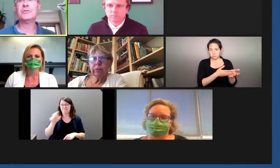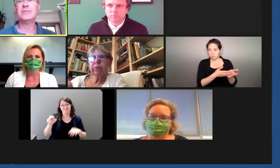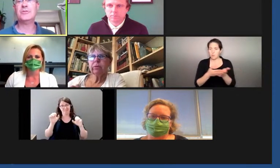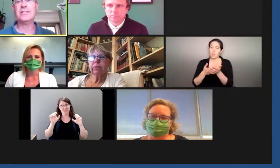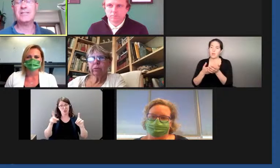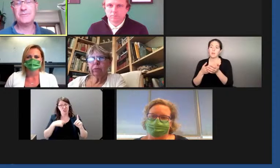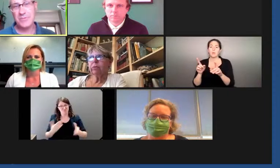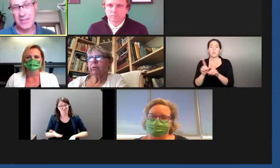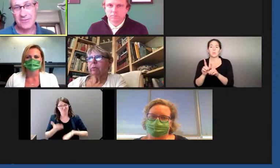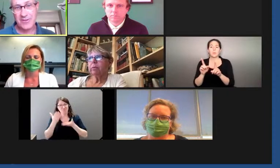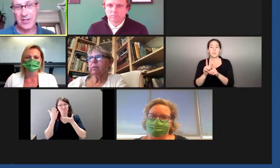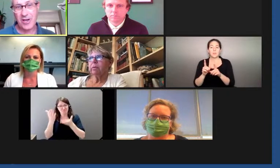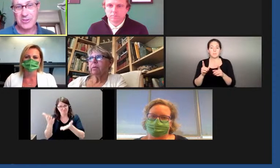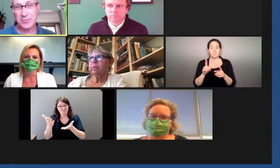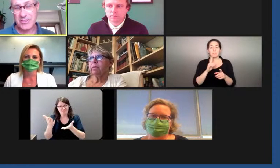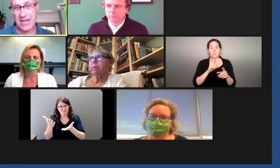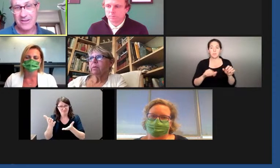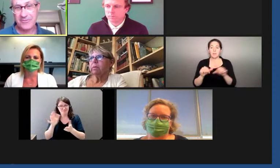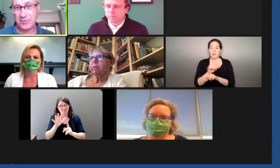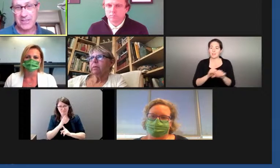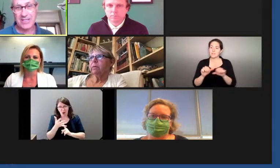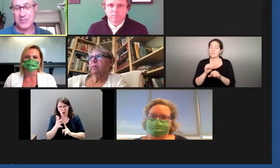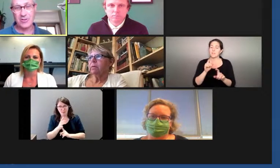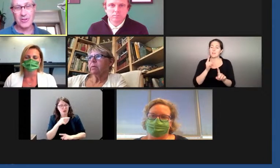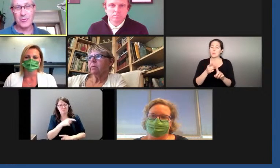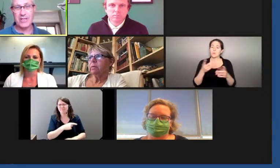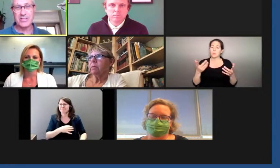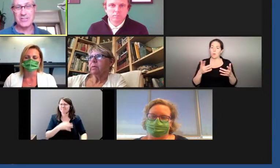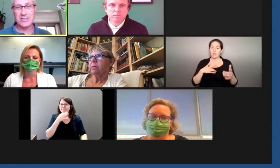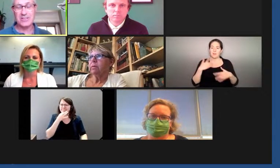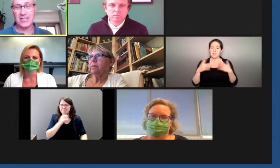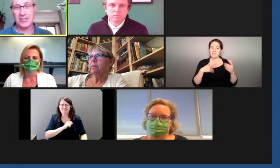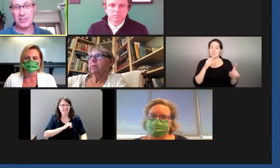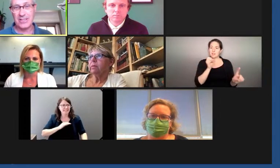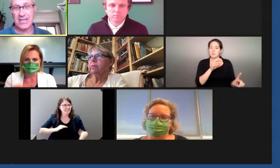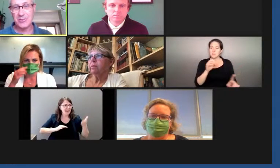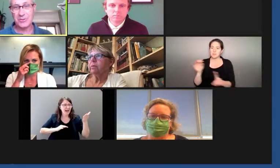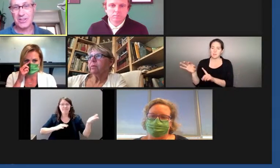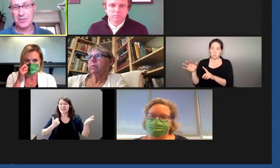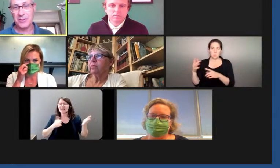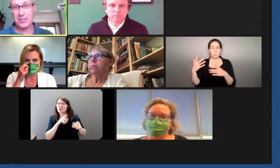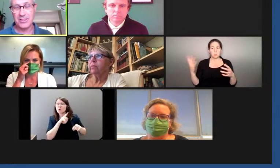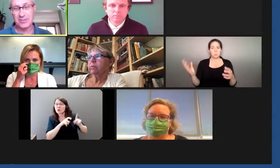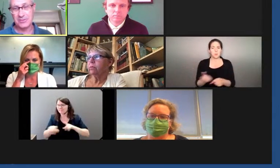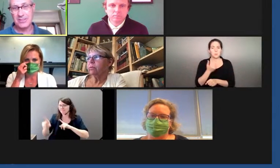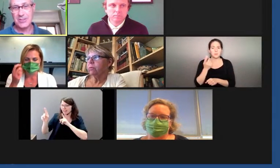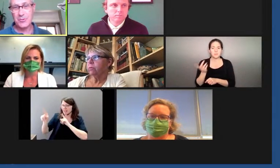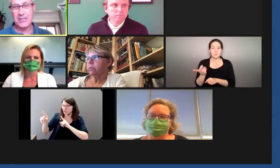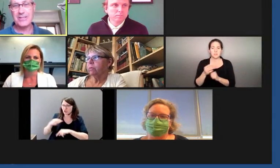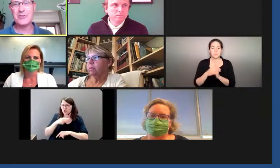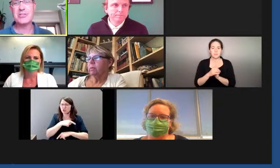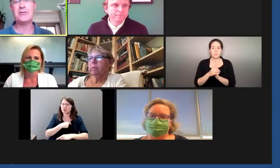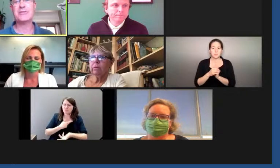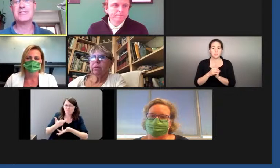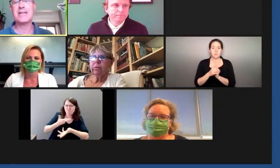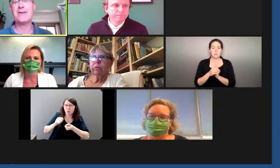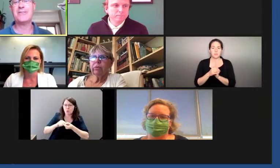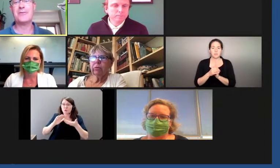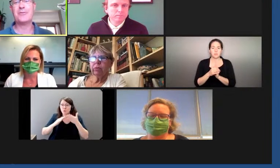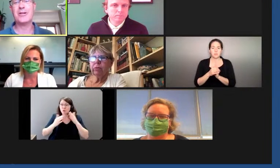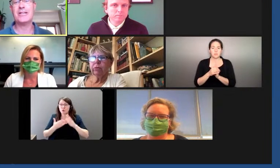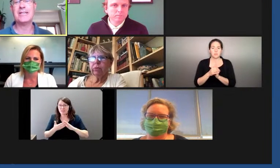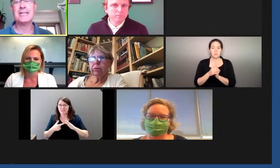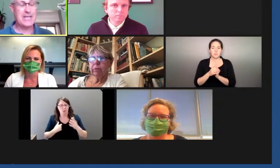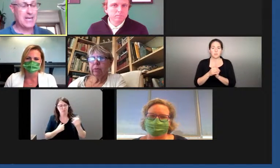tool to very knowledgeable staff able to answer all the questions and good engagement with the community. So just wanted to give a shout out to staff